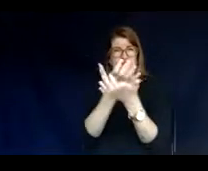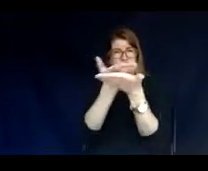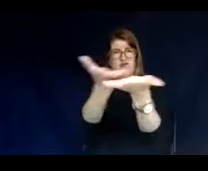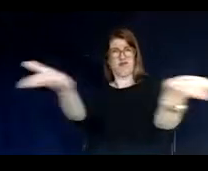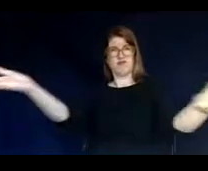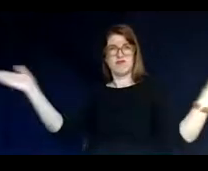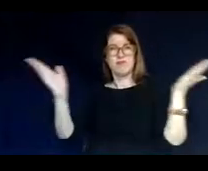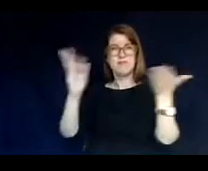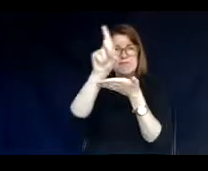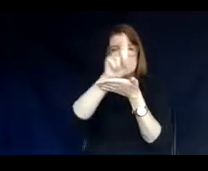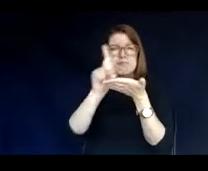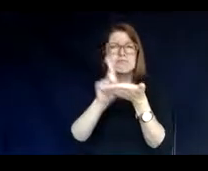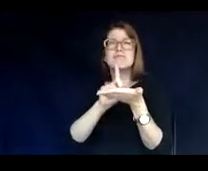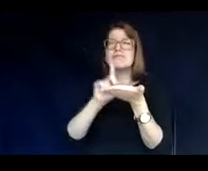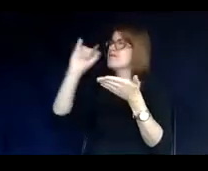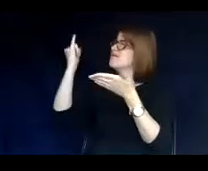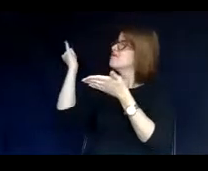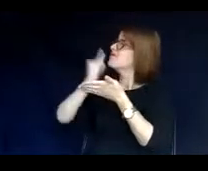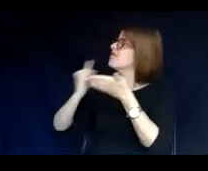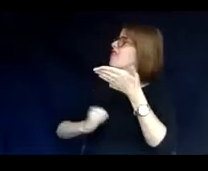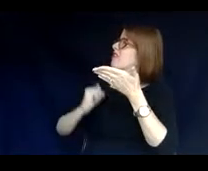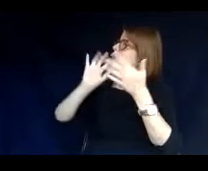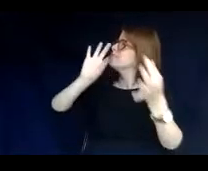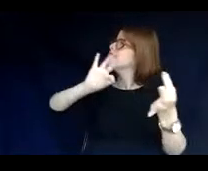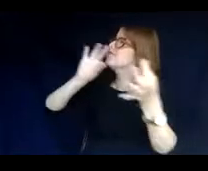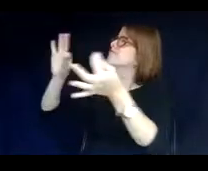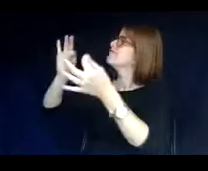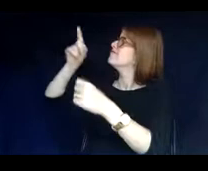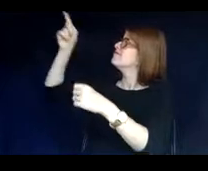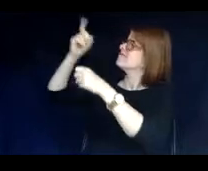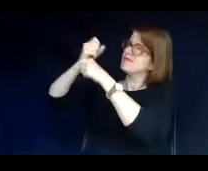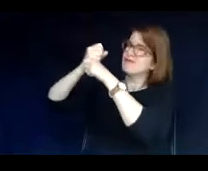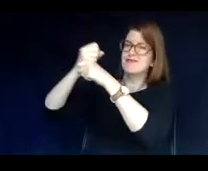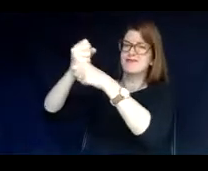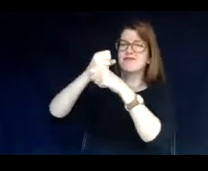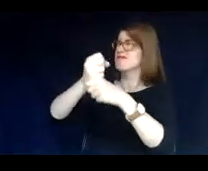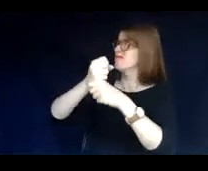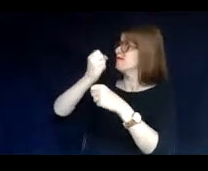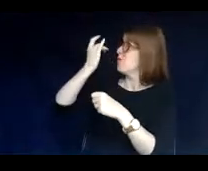Every part designed in the work of art.